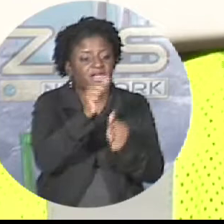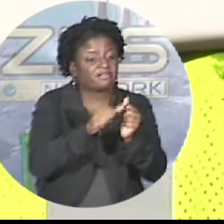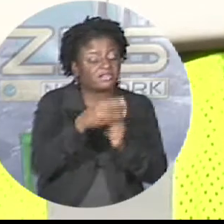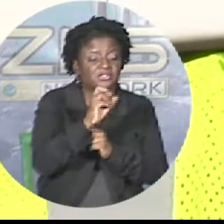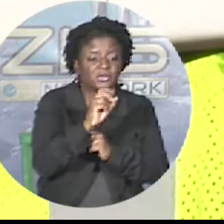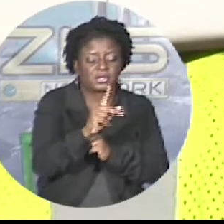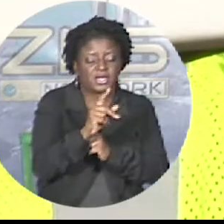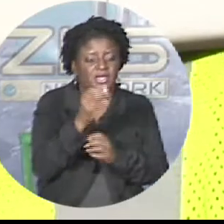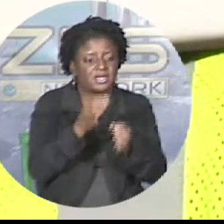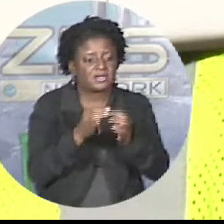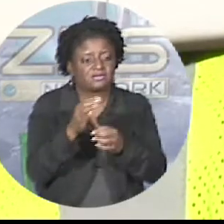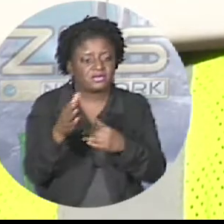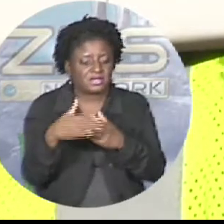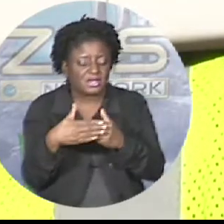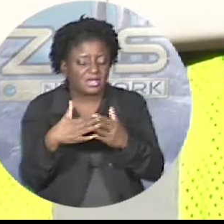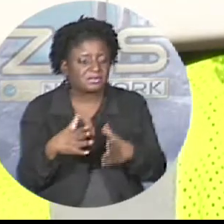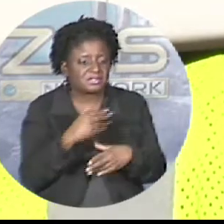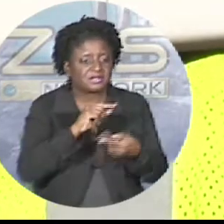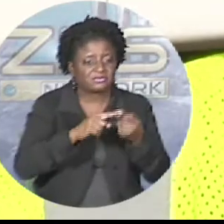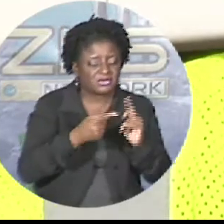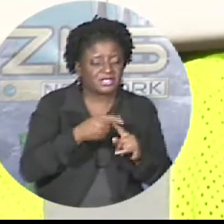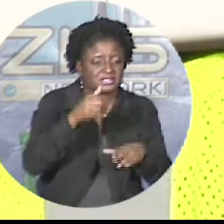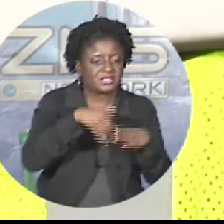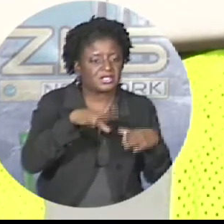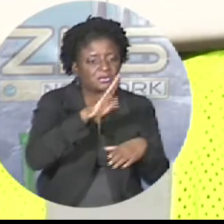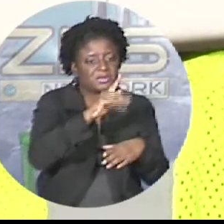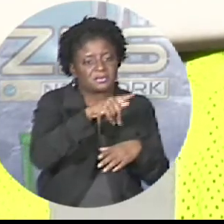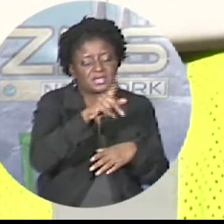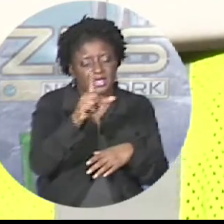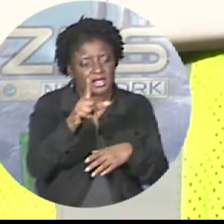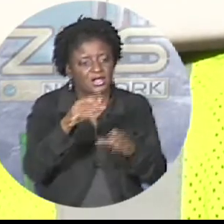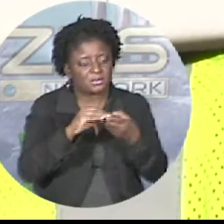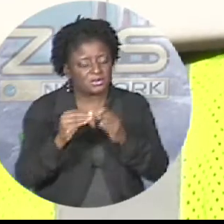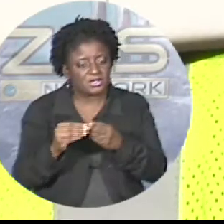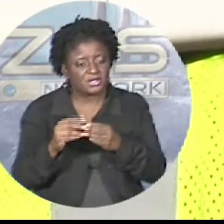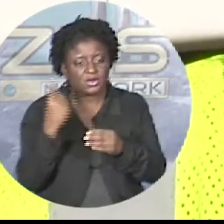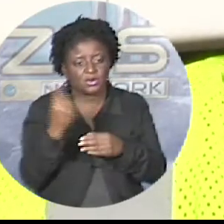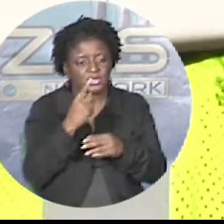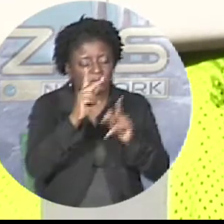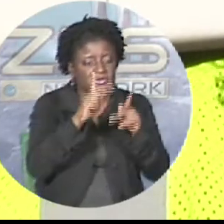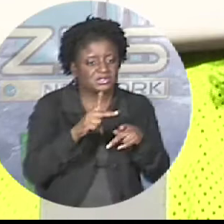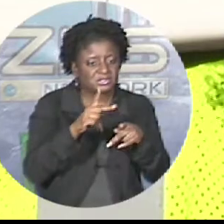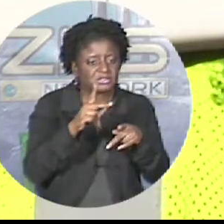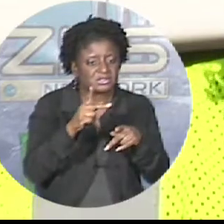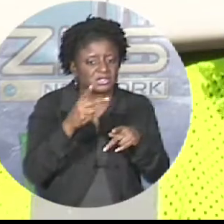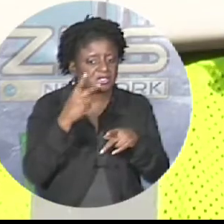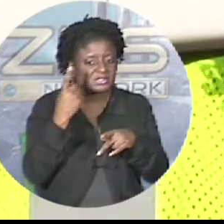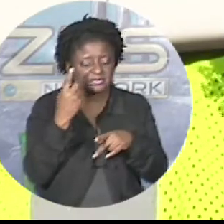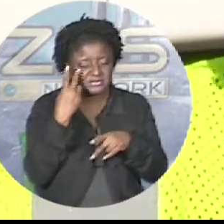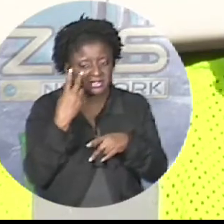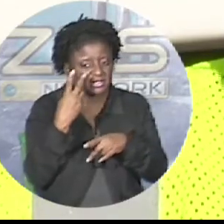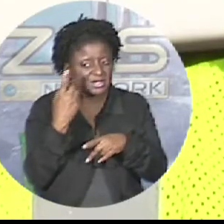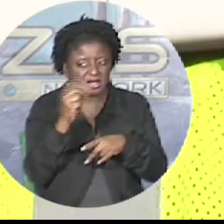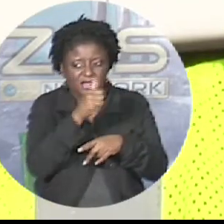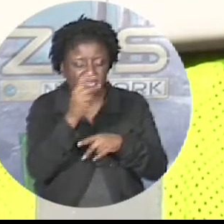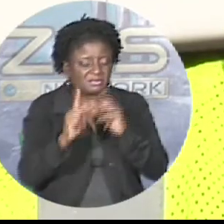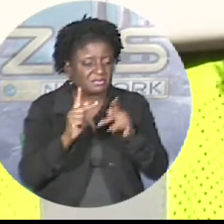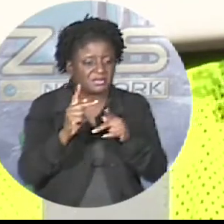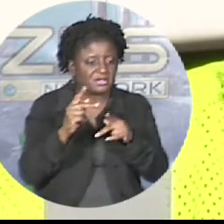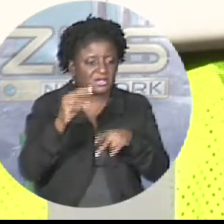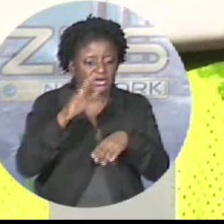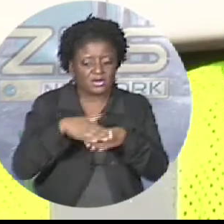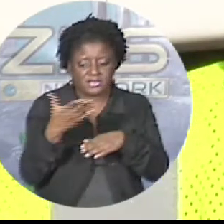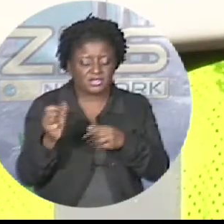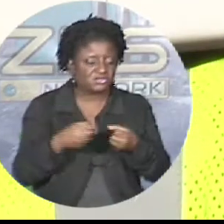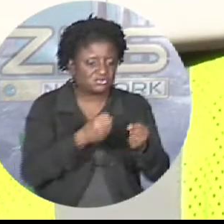If our neighbors and friends in the BPL community are essentially the only ones on their block, they feel that don't have power, and they look to their left and right, and everyone